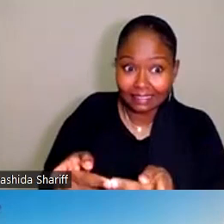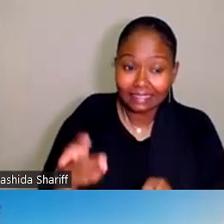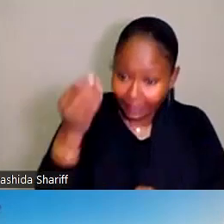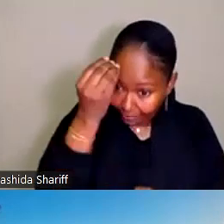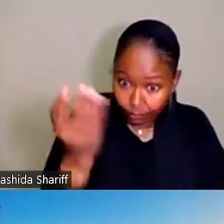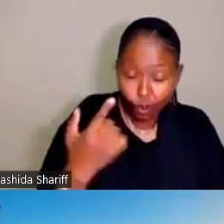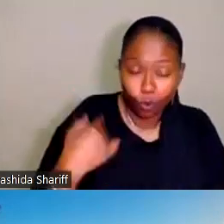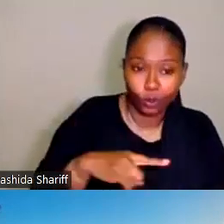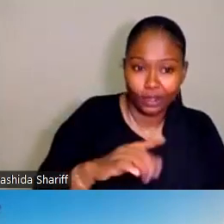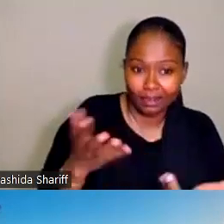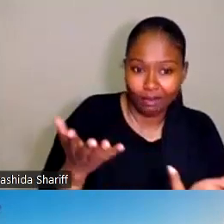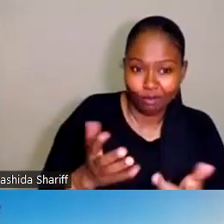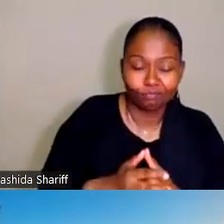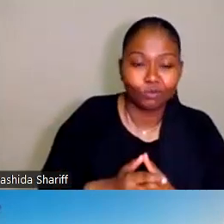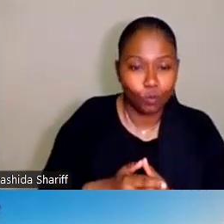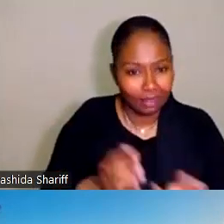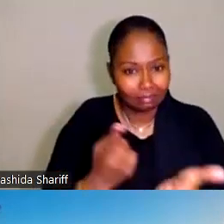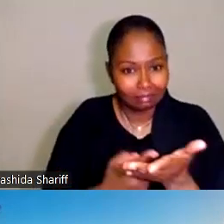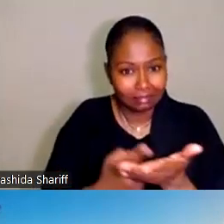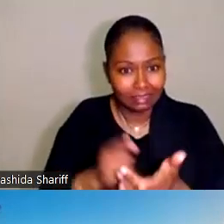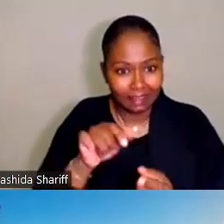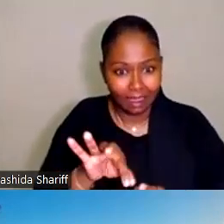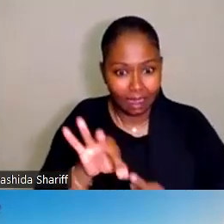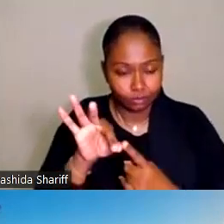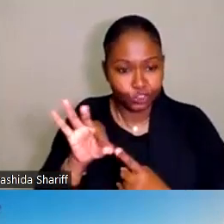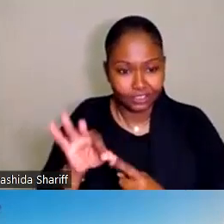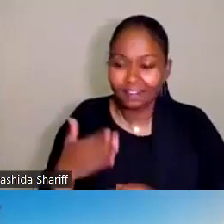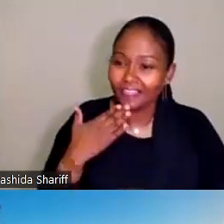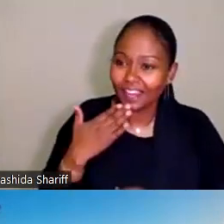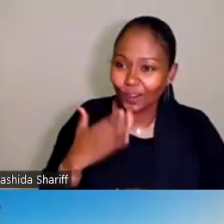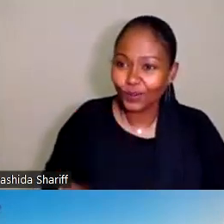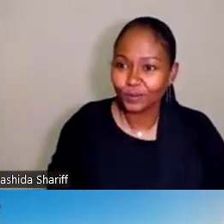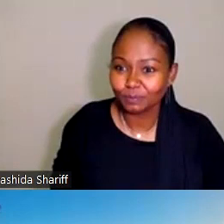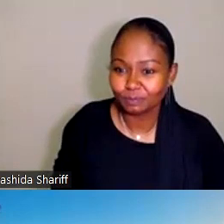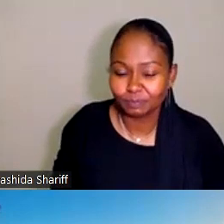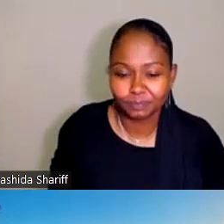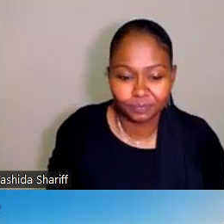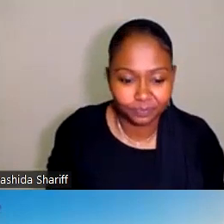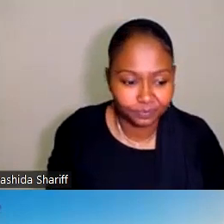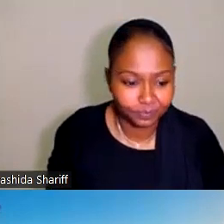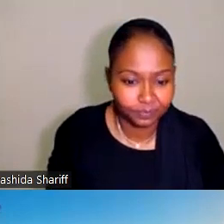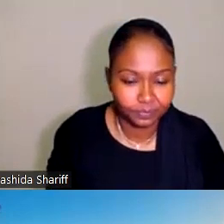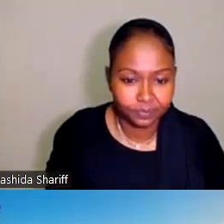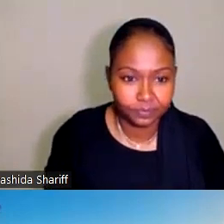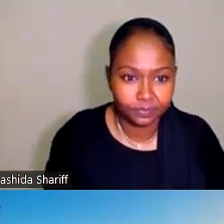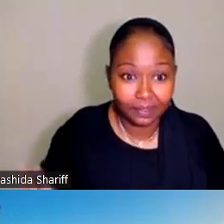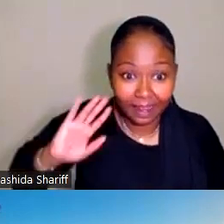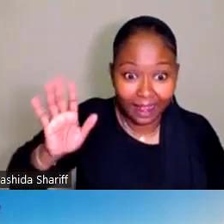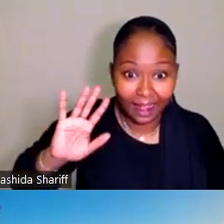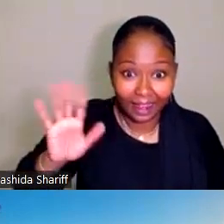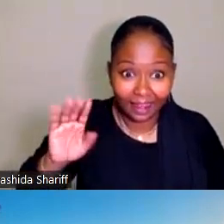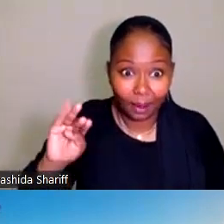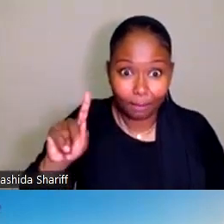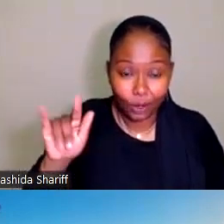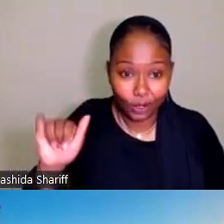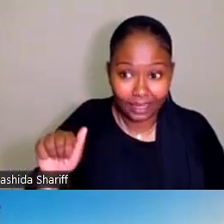with them also about this option. Yeah, thanks, Blanca. Hi, Marty. Hey, Marty